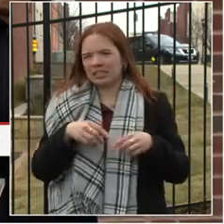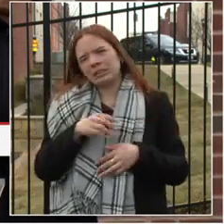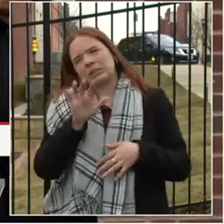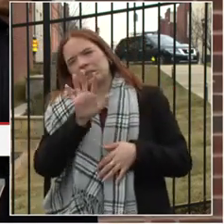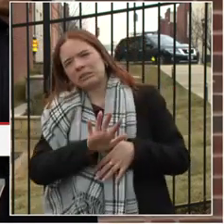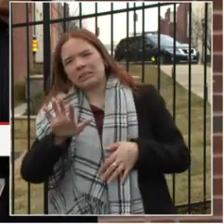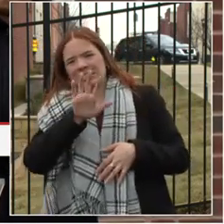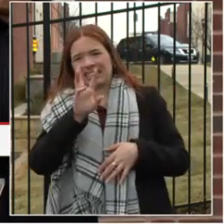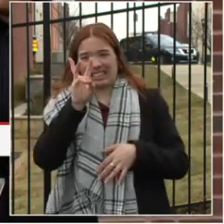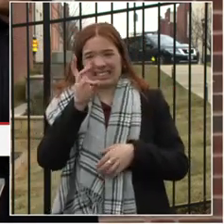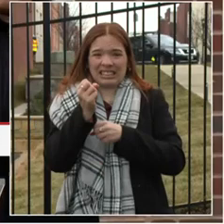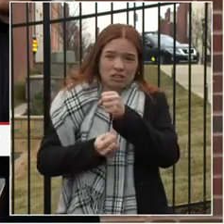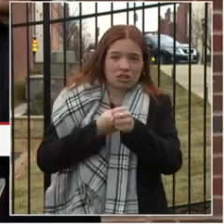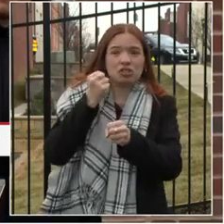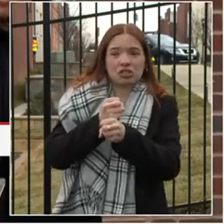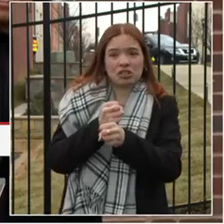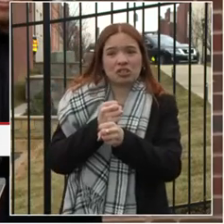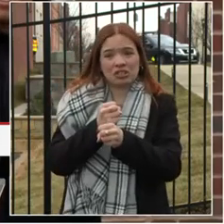million later.